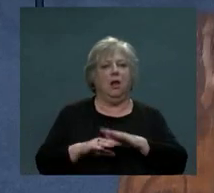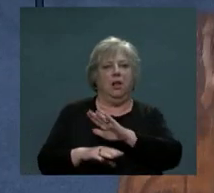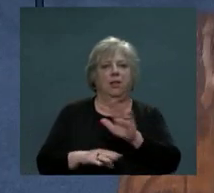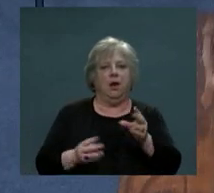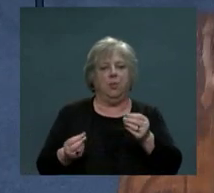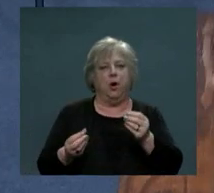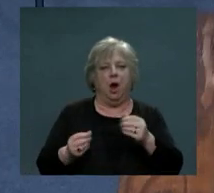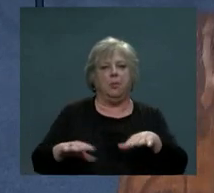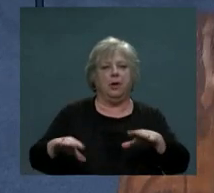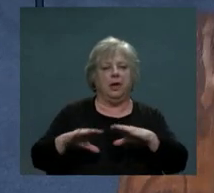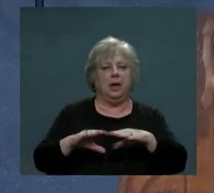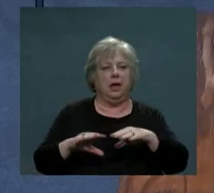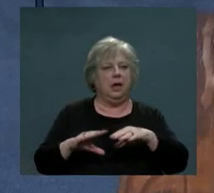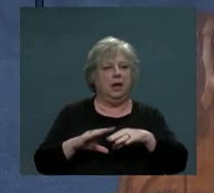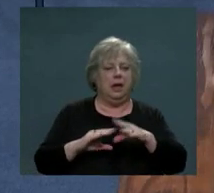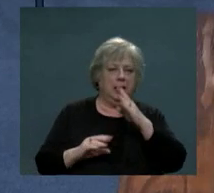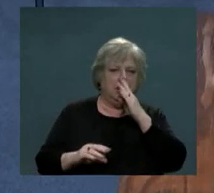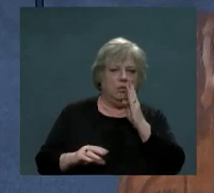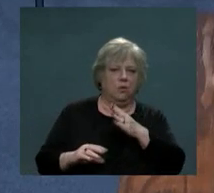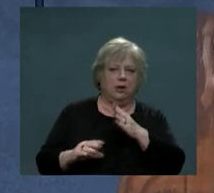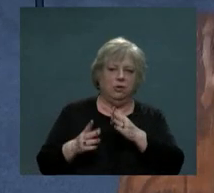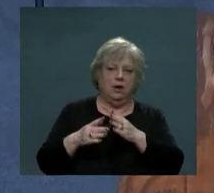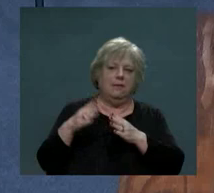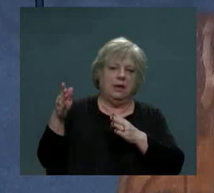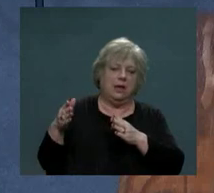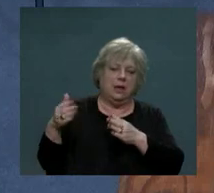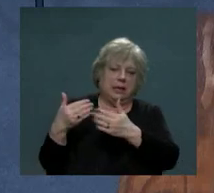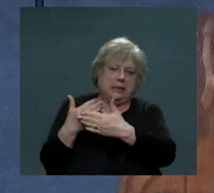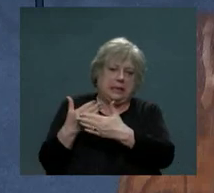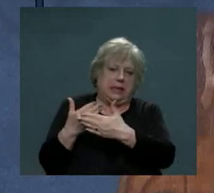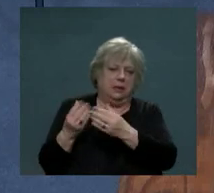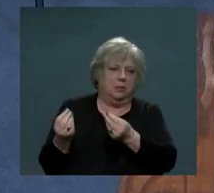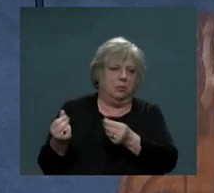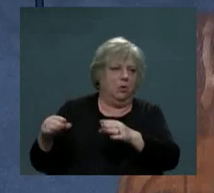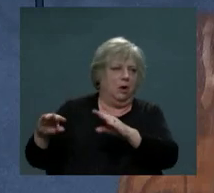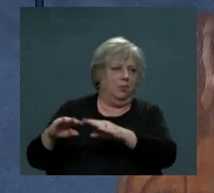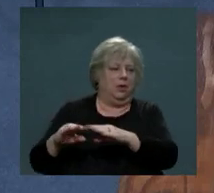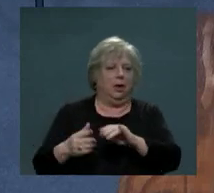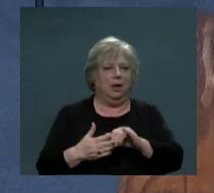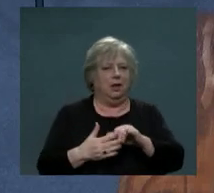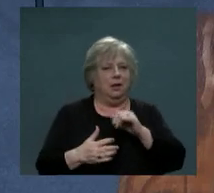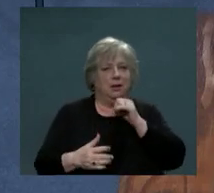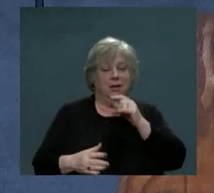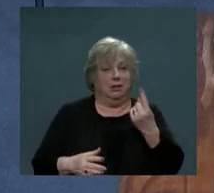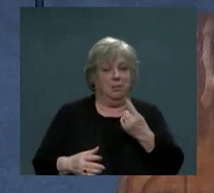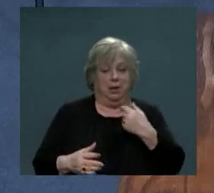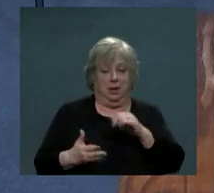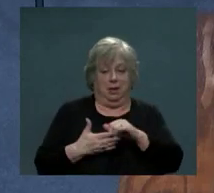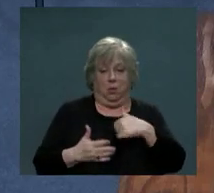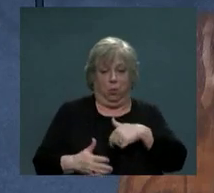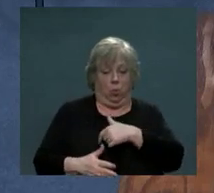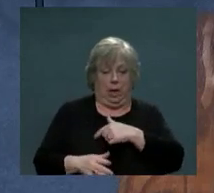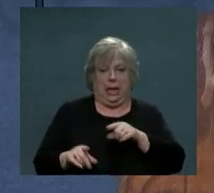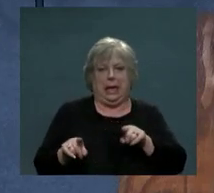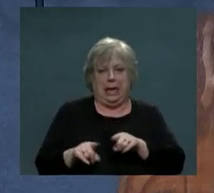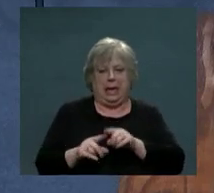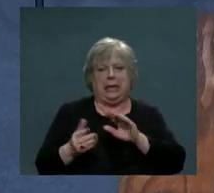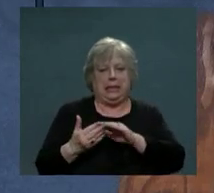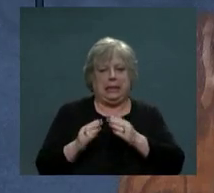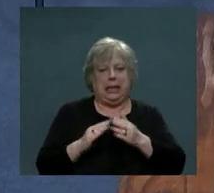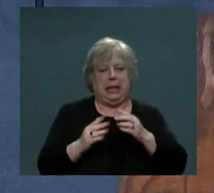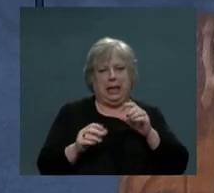property in the direction of adjacent property. That is not something that we, as a city, enforce in the area. That